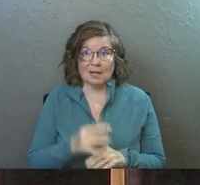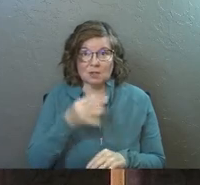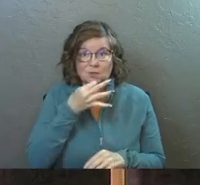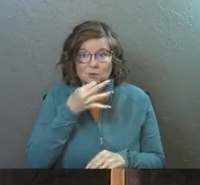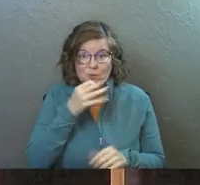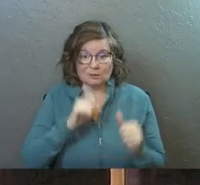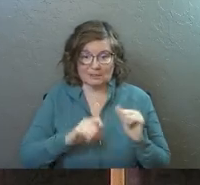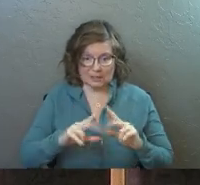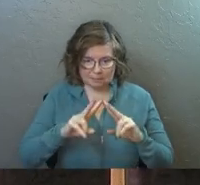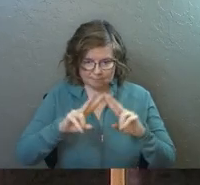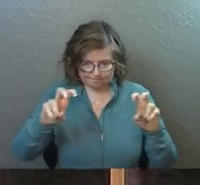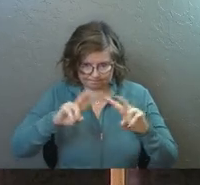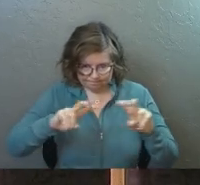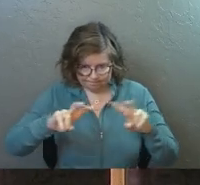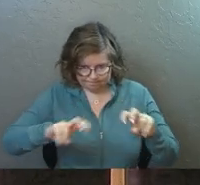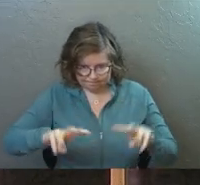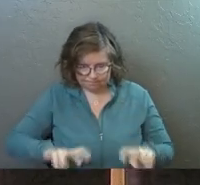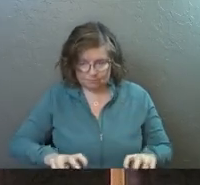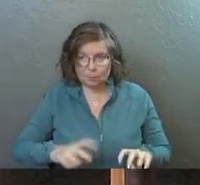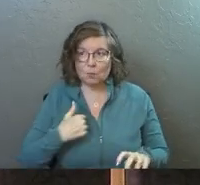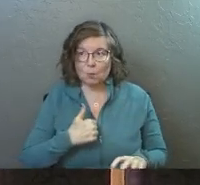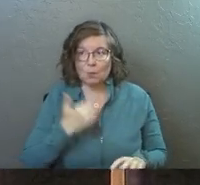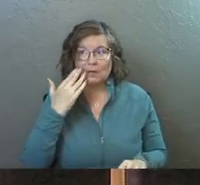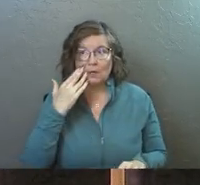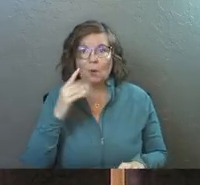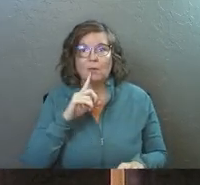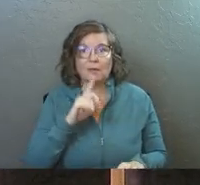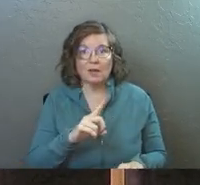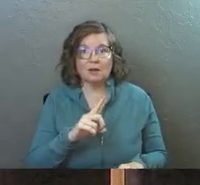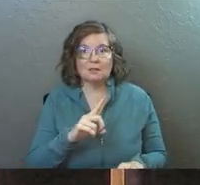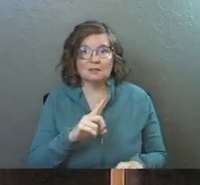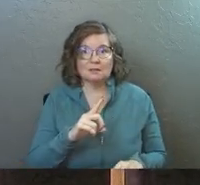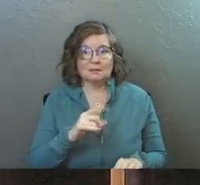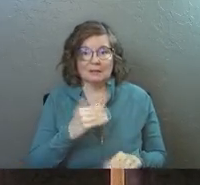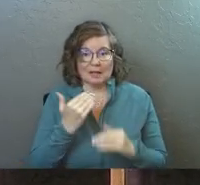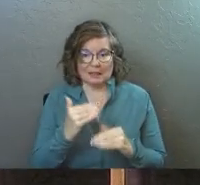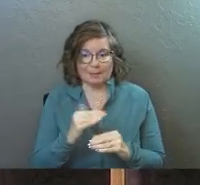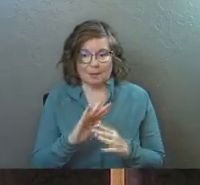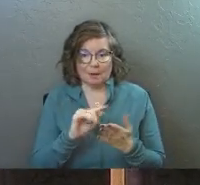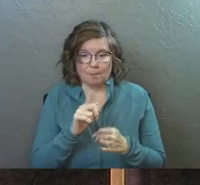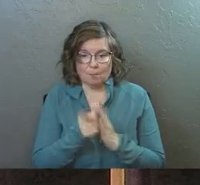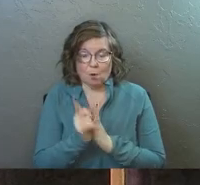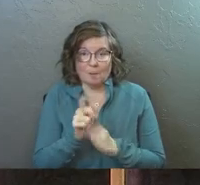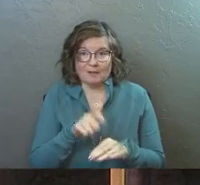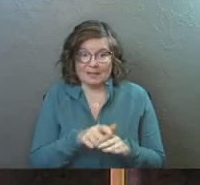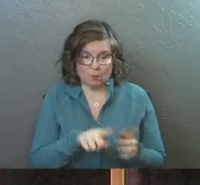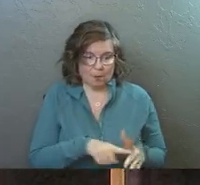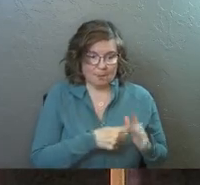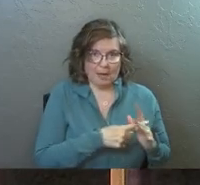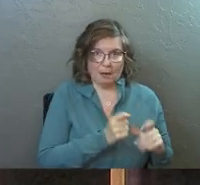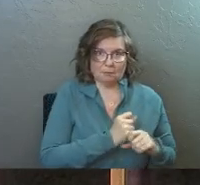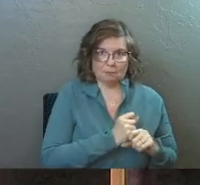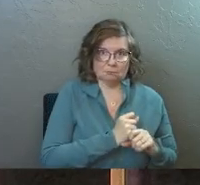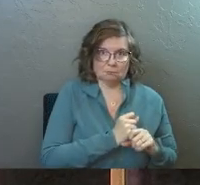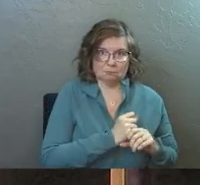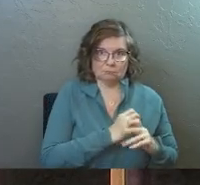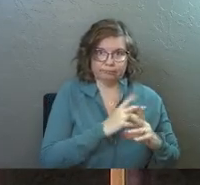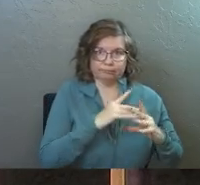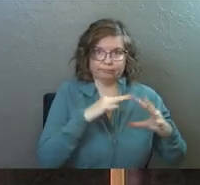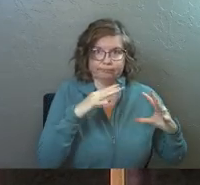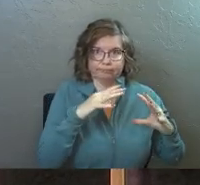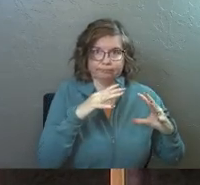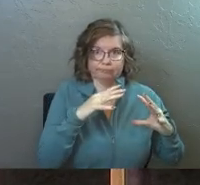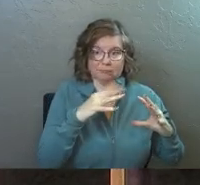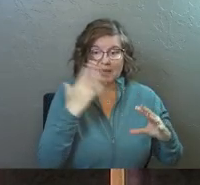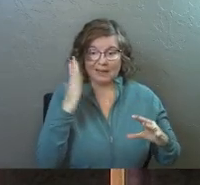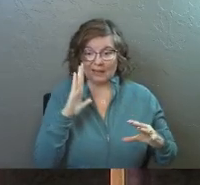soon as the scientists get in this expansion rate on our universe, we know that there's a finite moment in time where it began. And guess what? God is outside of